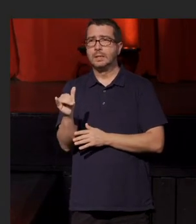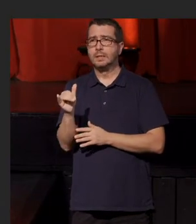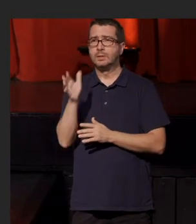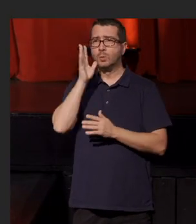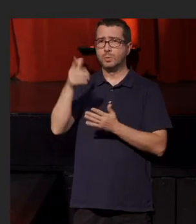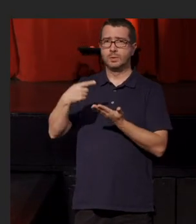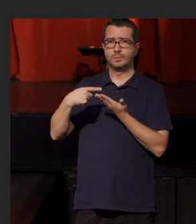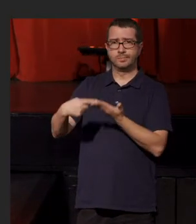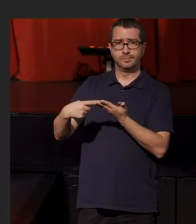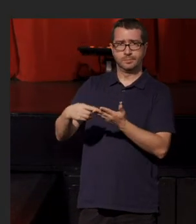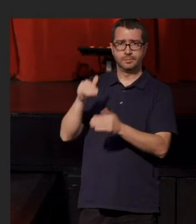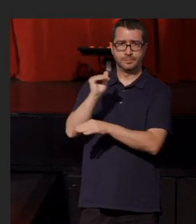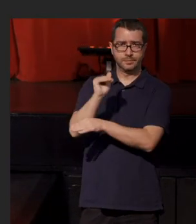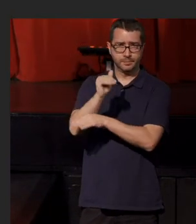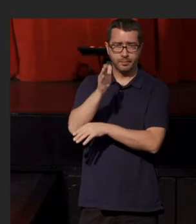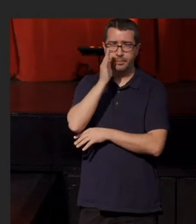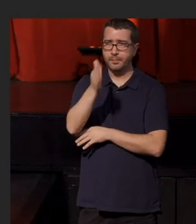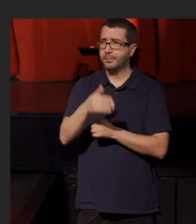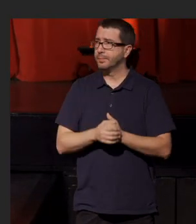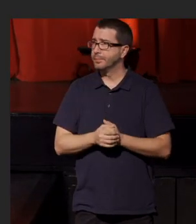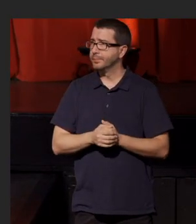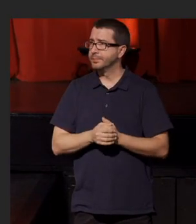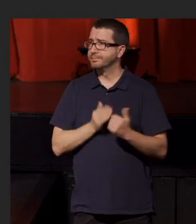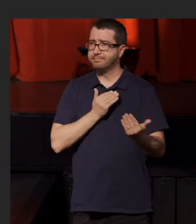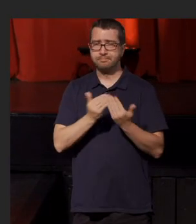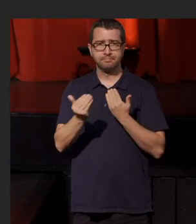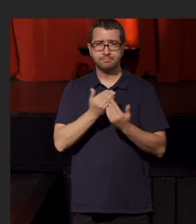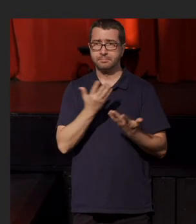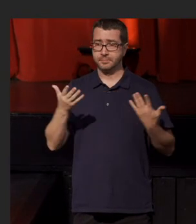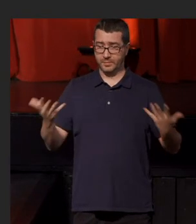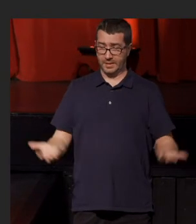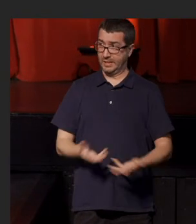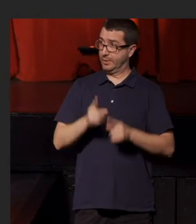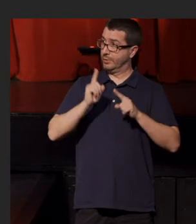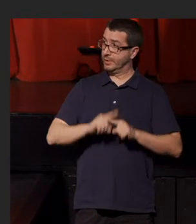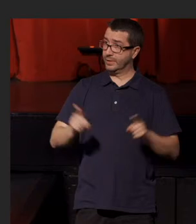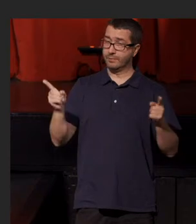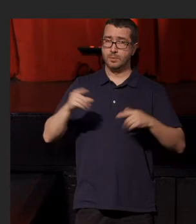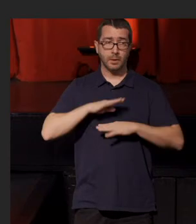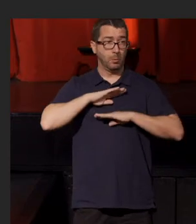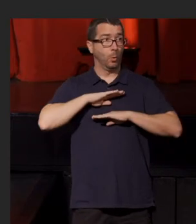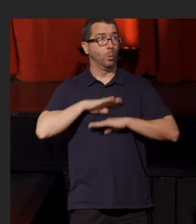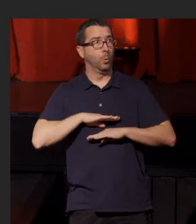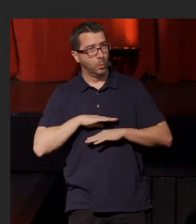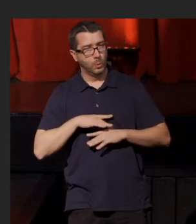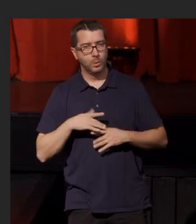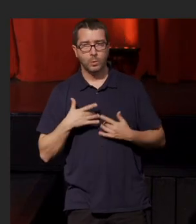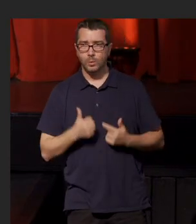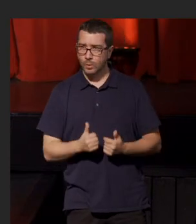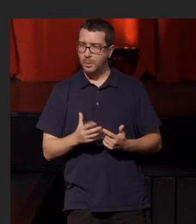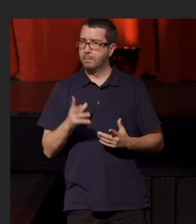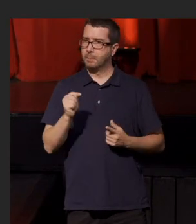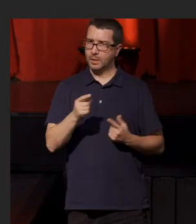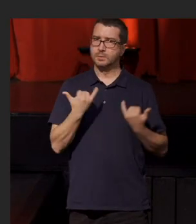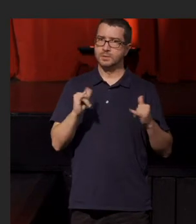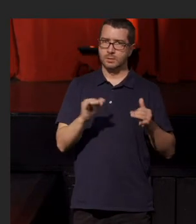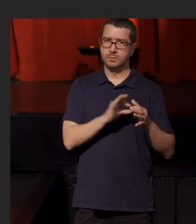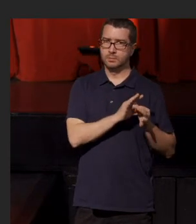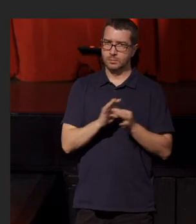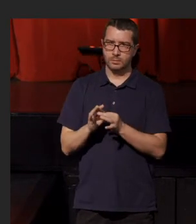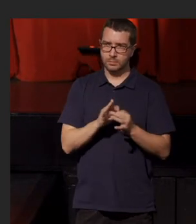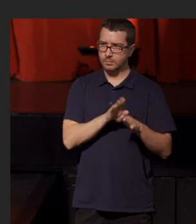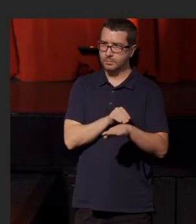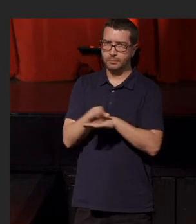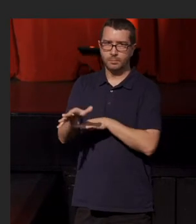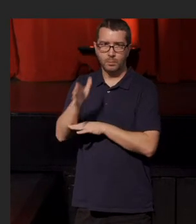those stakes tonight. Even if things are different here, it might be reassuring, in fact, to hear what some of those differences are. So, and